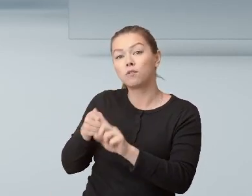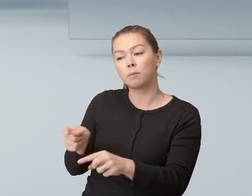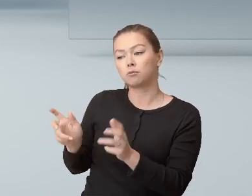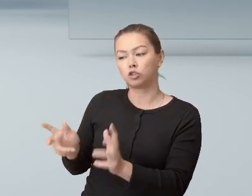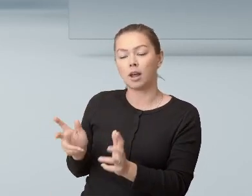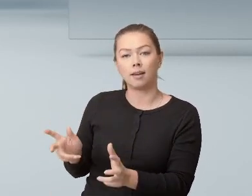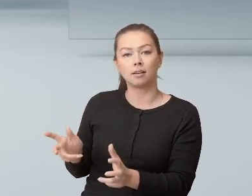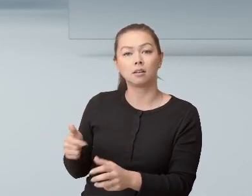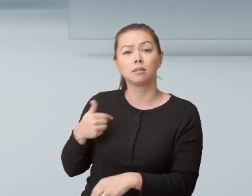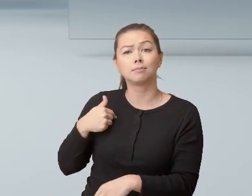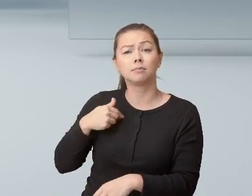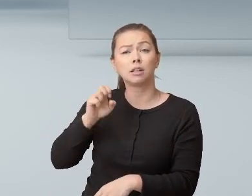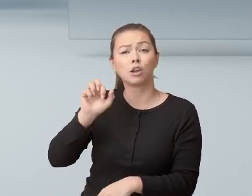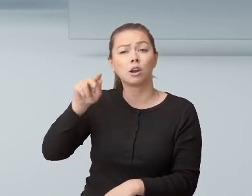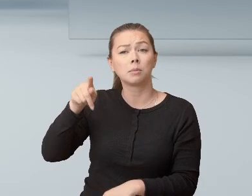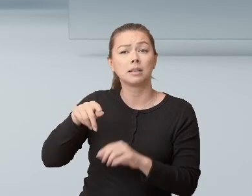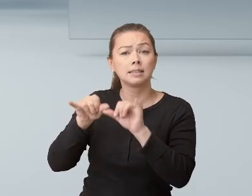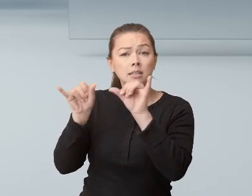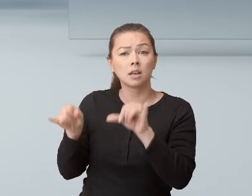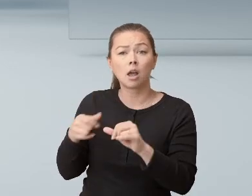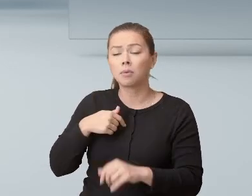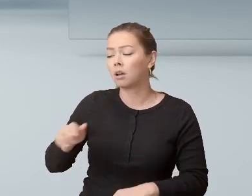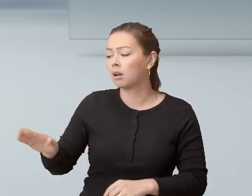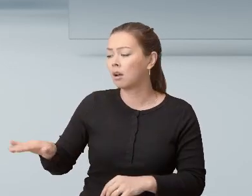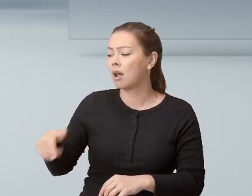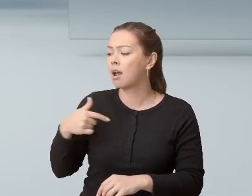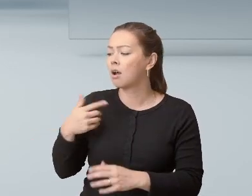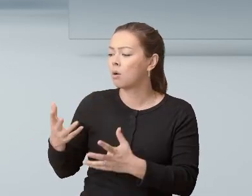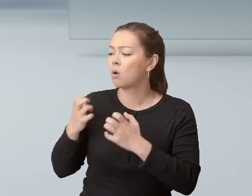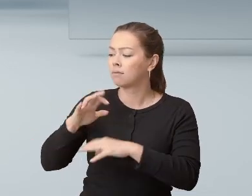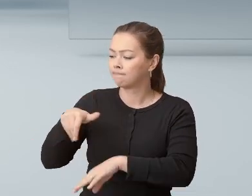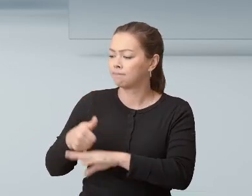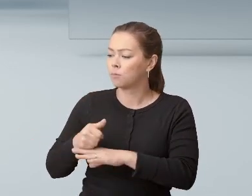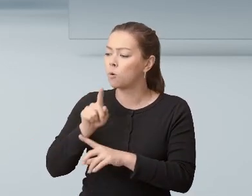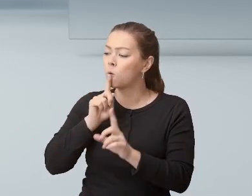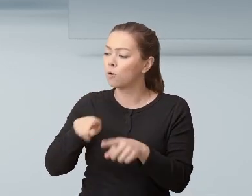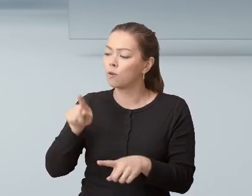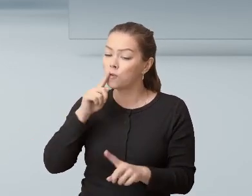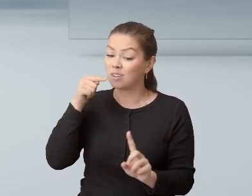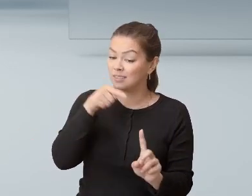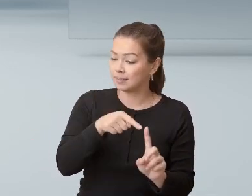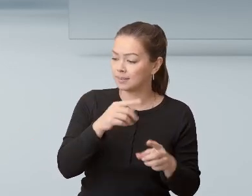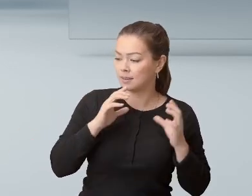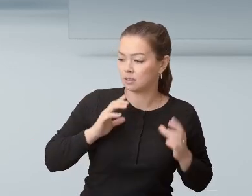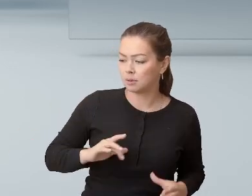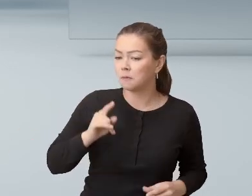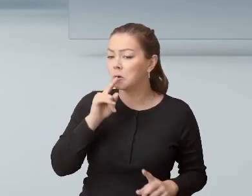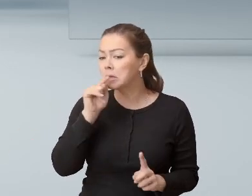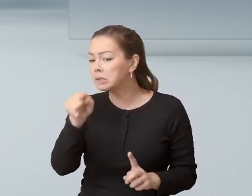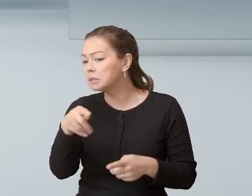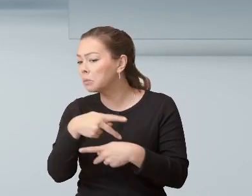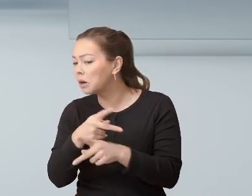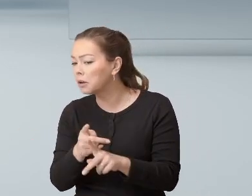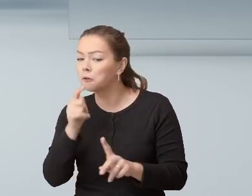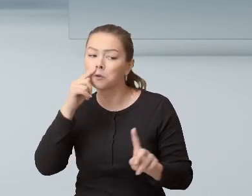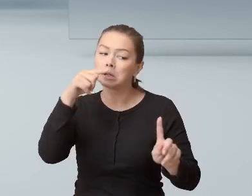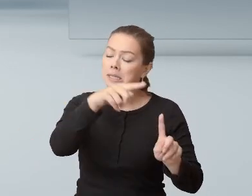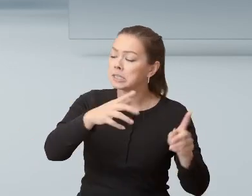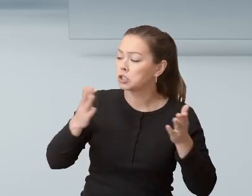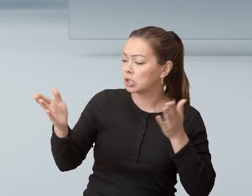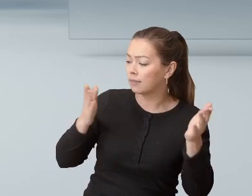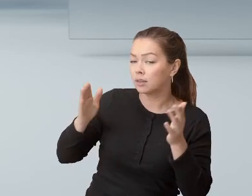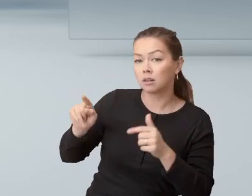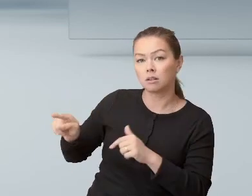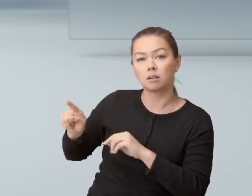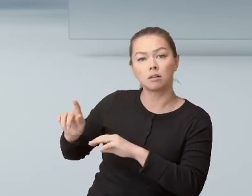system. I can say, hey, I want to create an order for this customer, for this product, or this service, and it's actually going to do that work for you. So more of that work